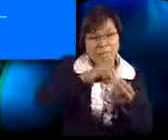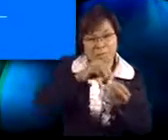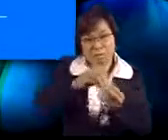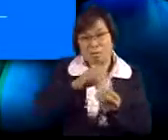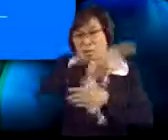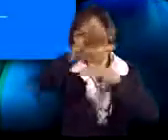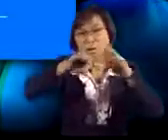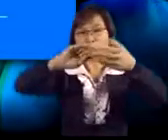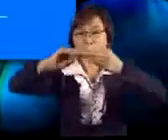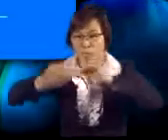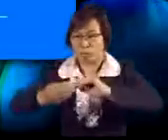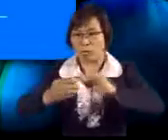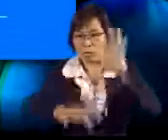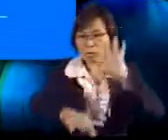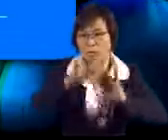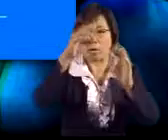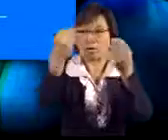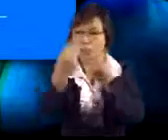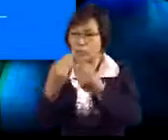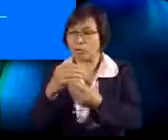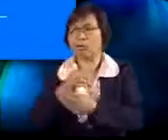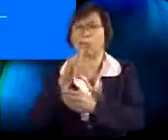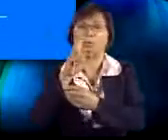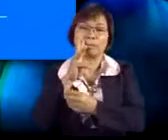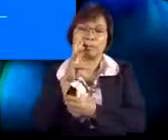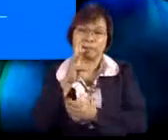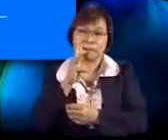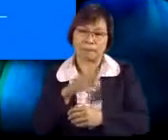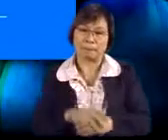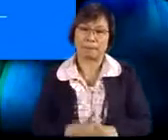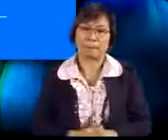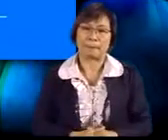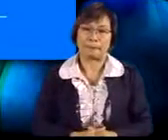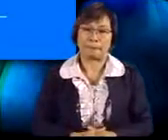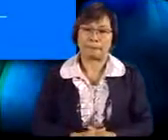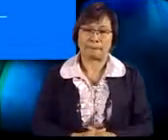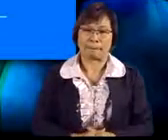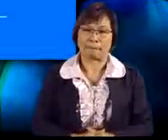the figures to find the total amount of liquid.